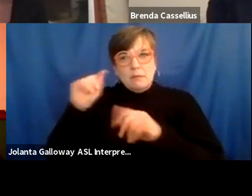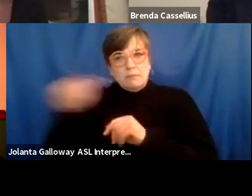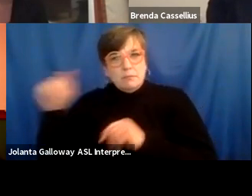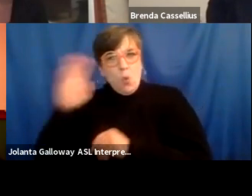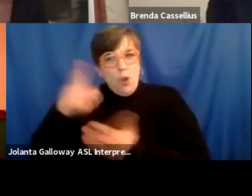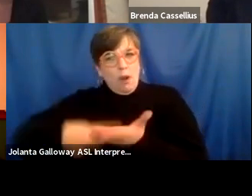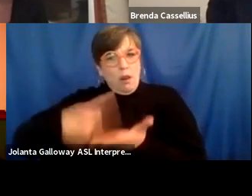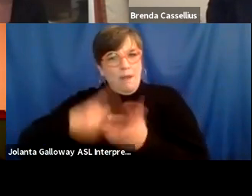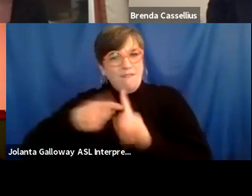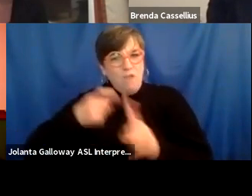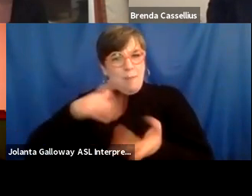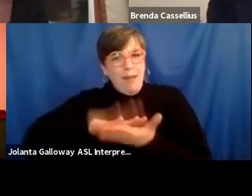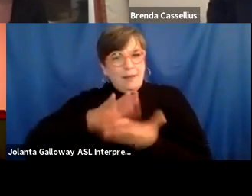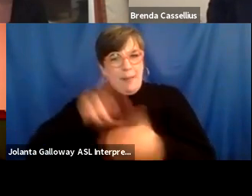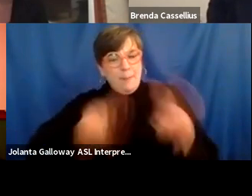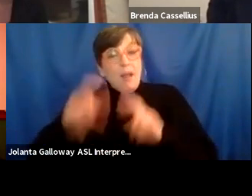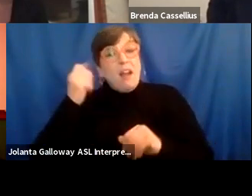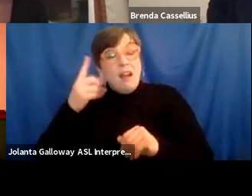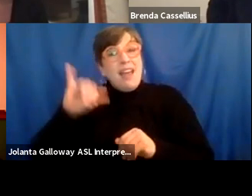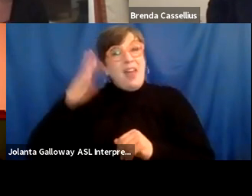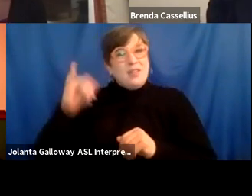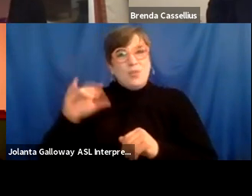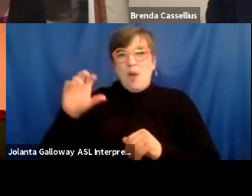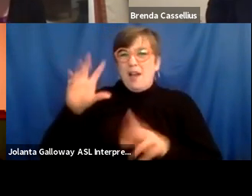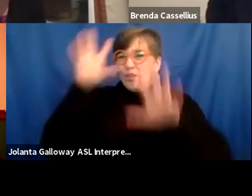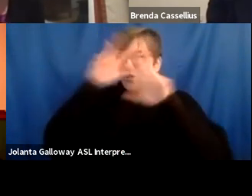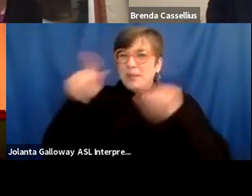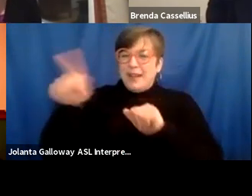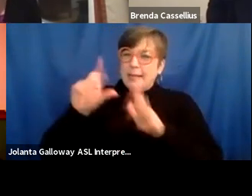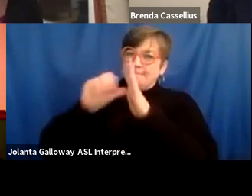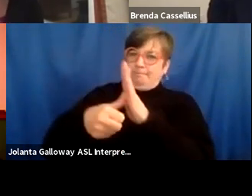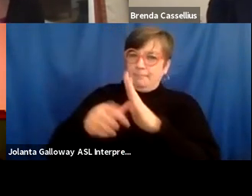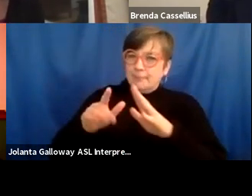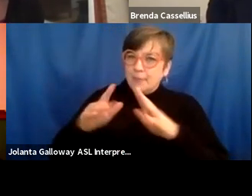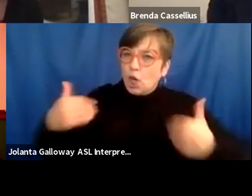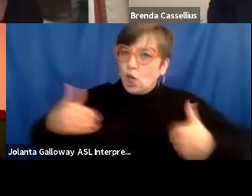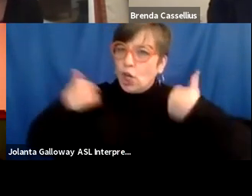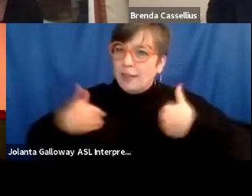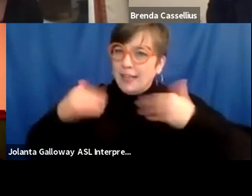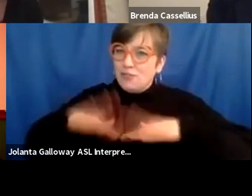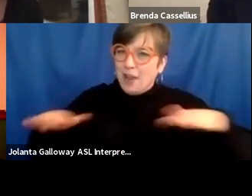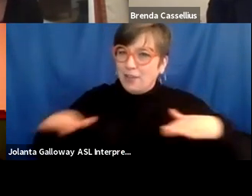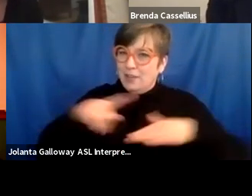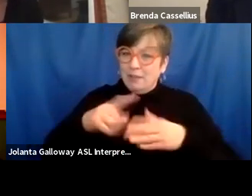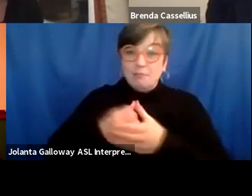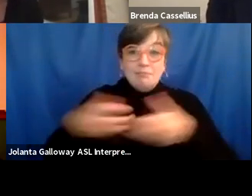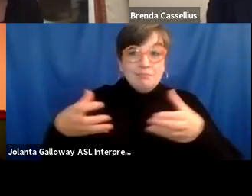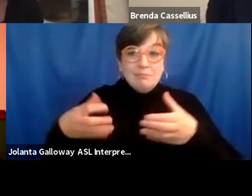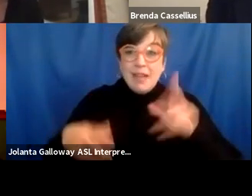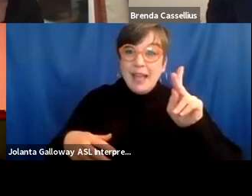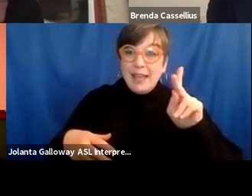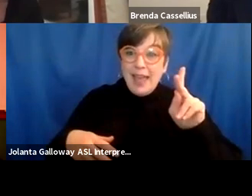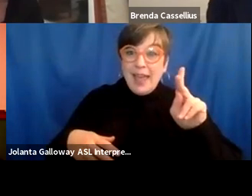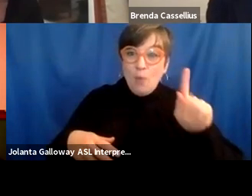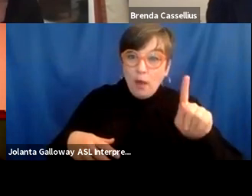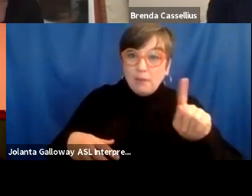will highlight, that's why the superintendent has emphasized early childhood investments and expanding K-0, K-1, and K-2,